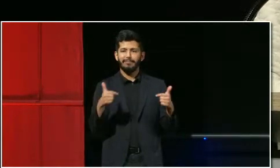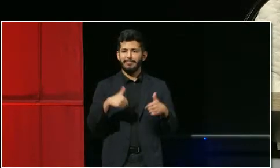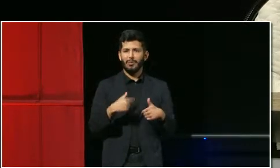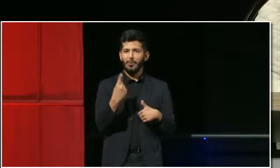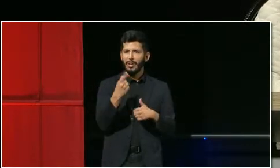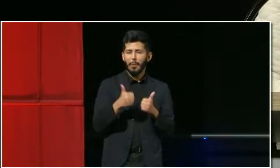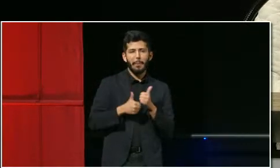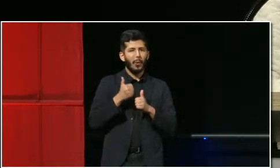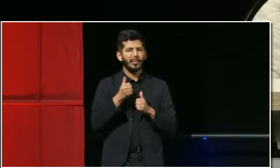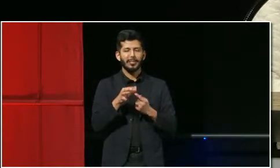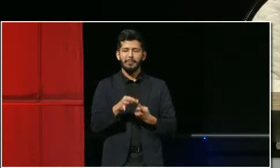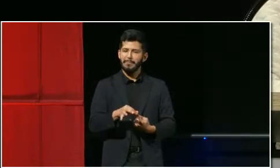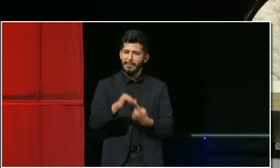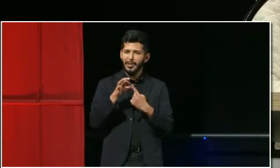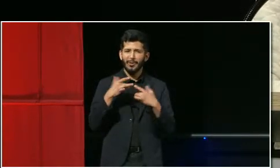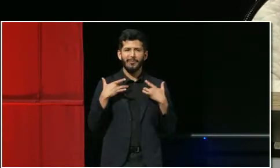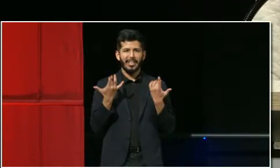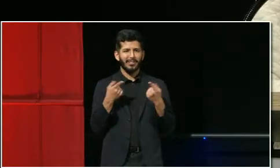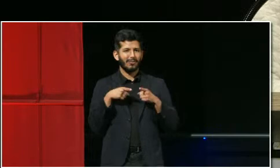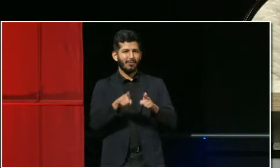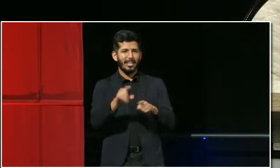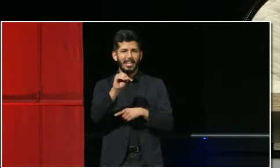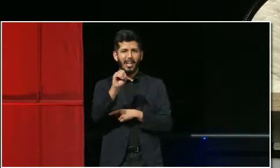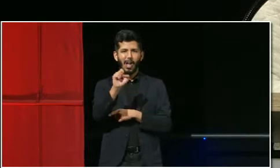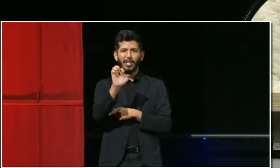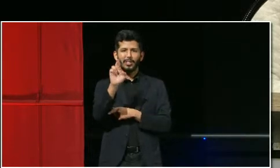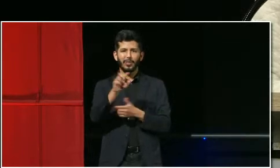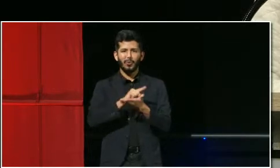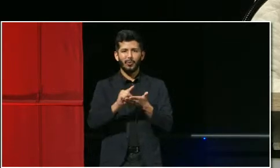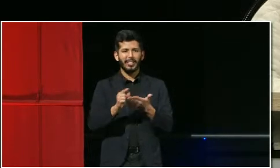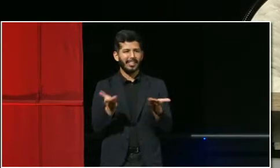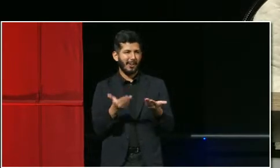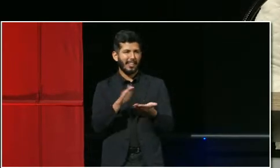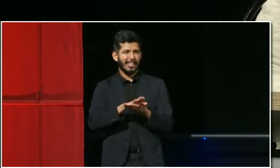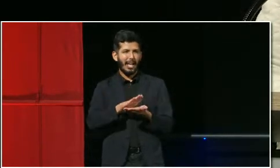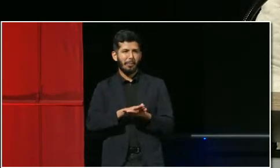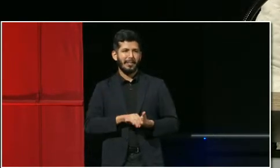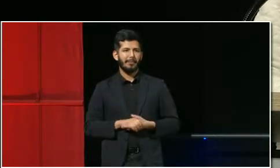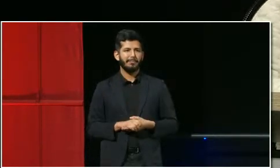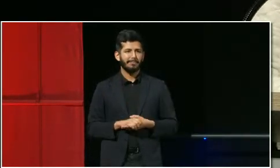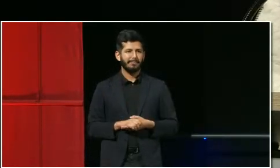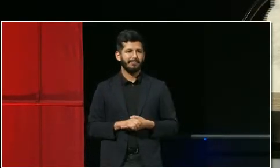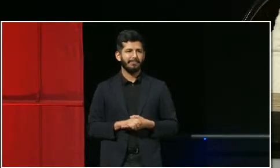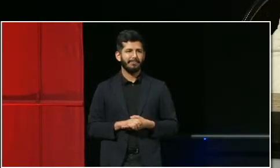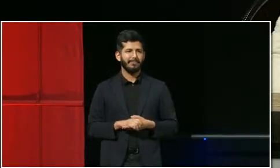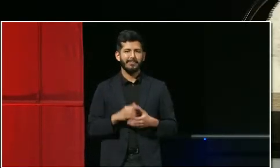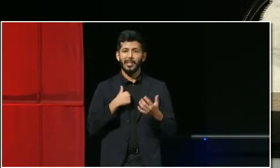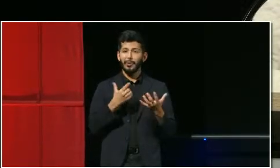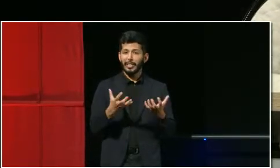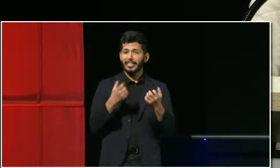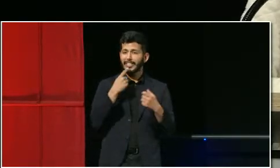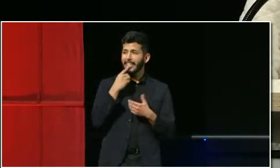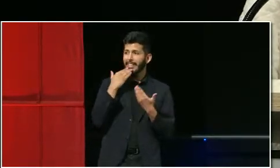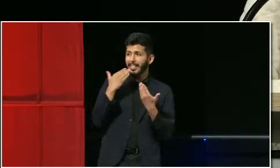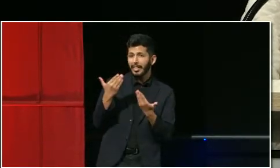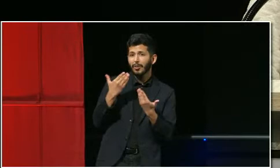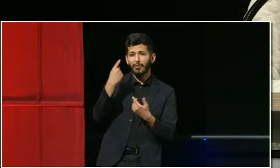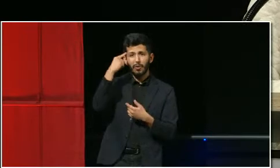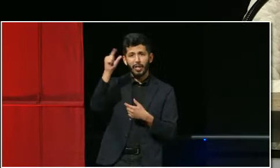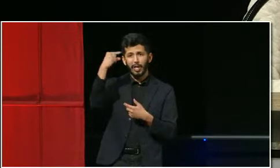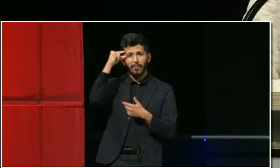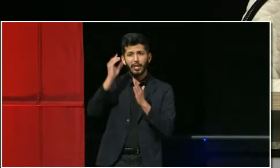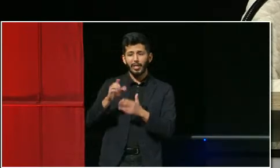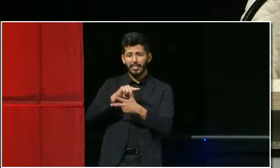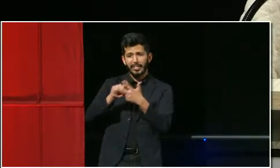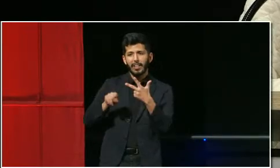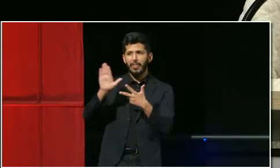special events during Oscars week here at the Academy. I want to say thanks to the governors for the wonderful